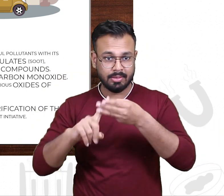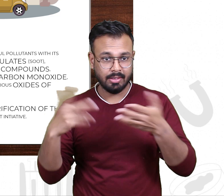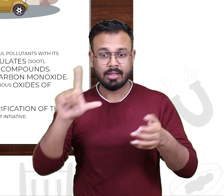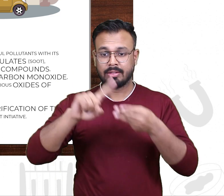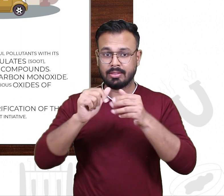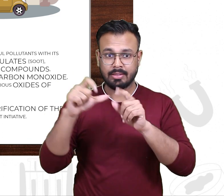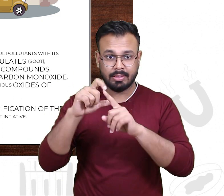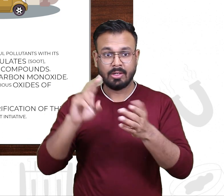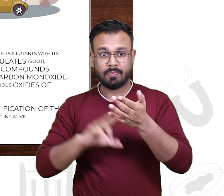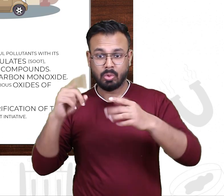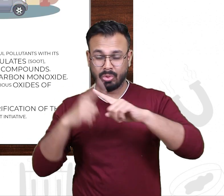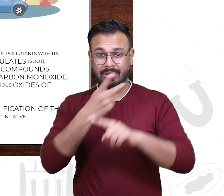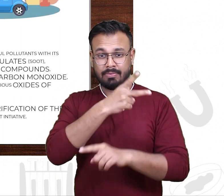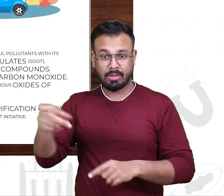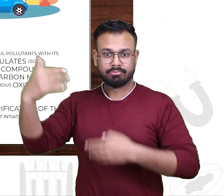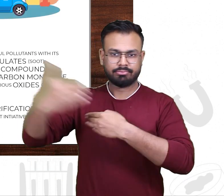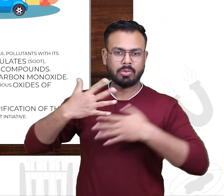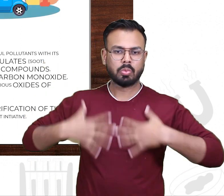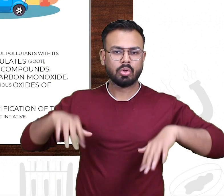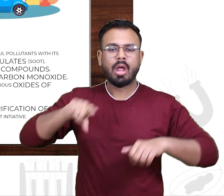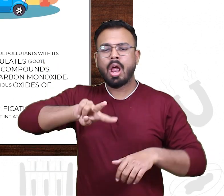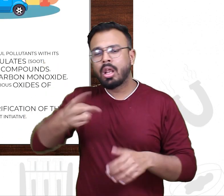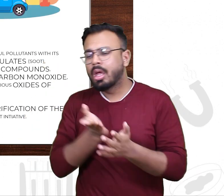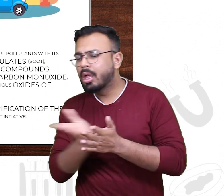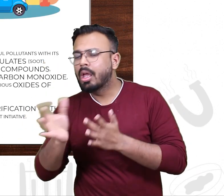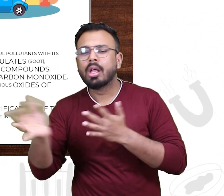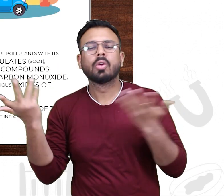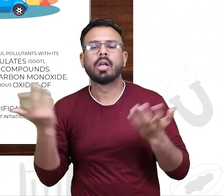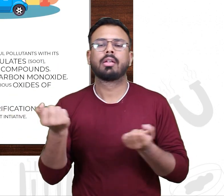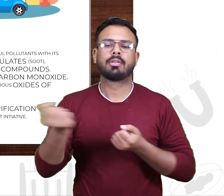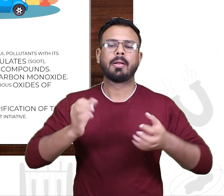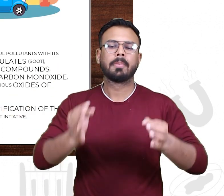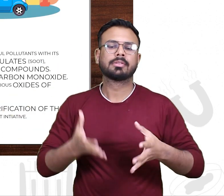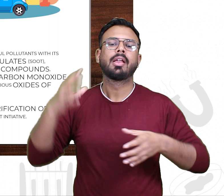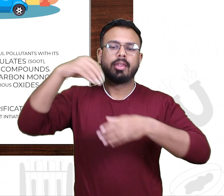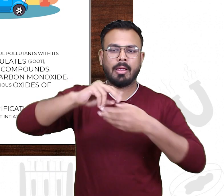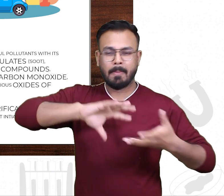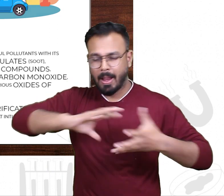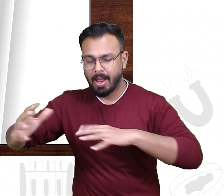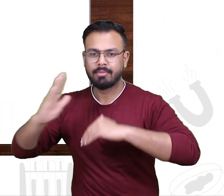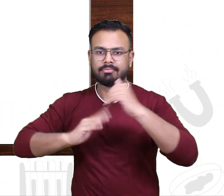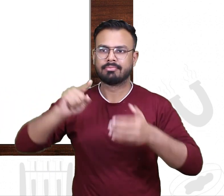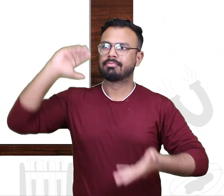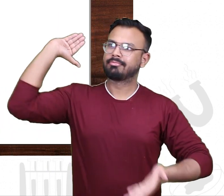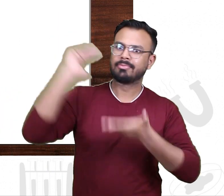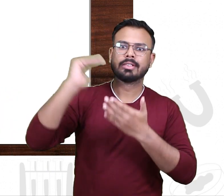ozone, lead, and various oxides of nitrogen. To minimize this, electrification of the vehicle will be a great